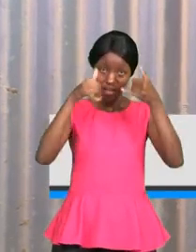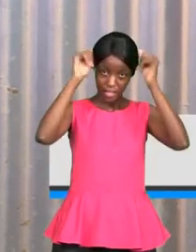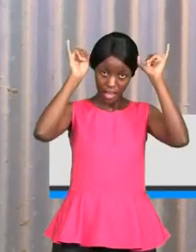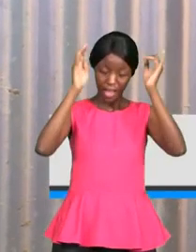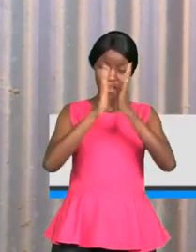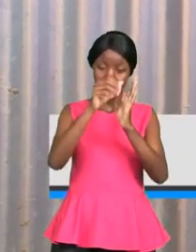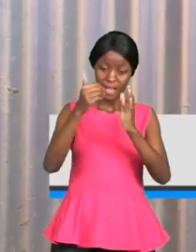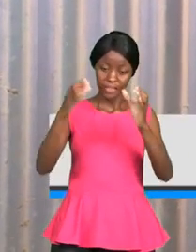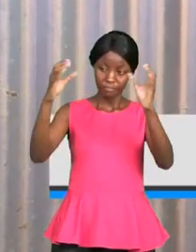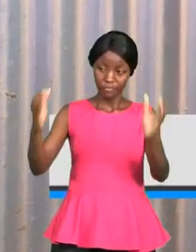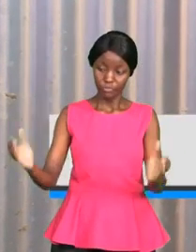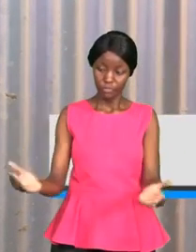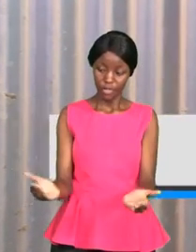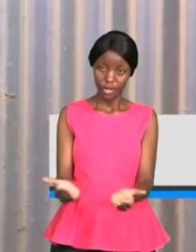So